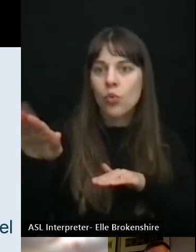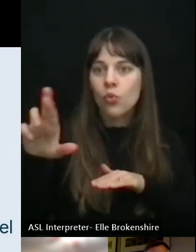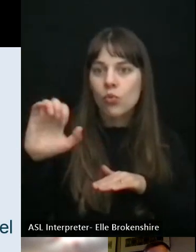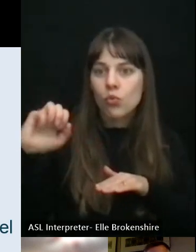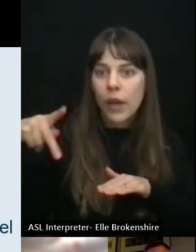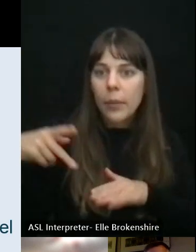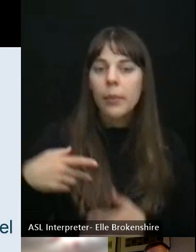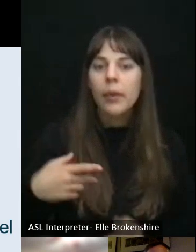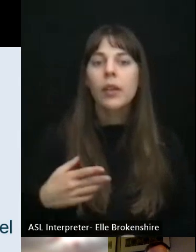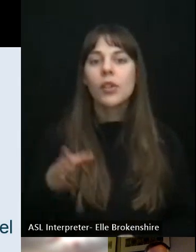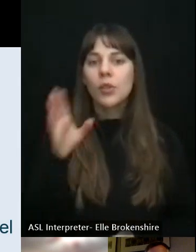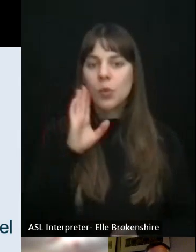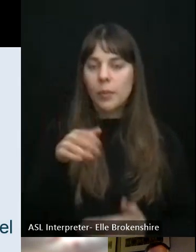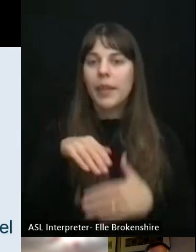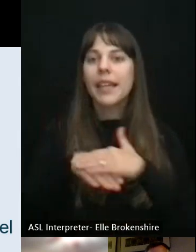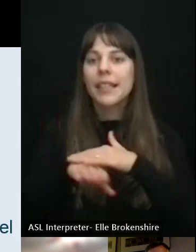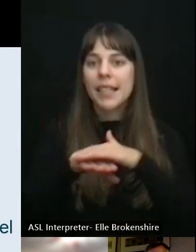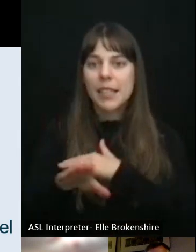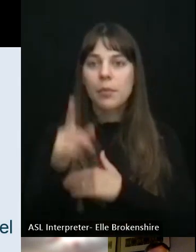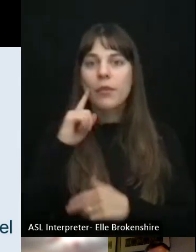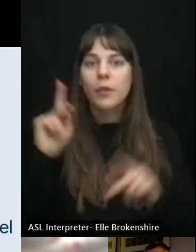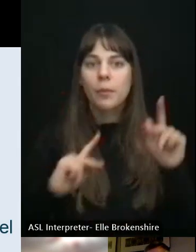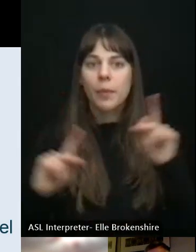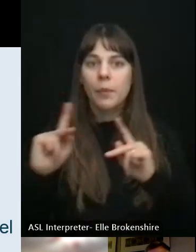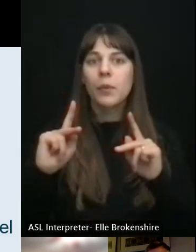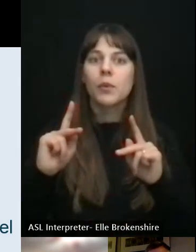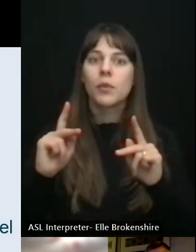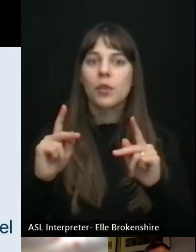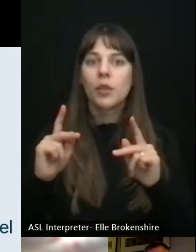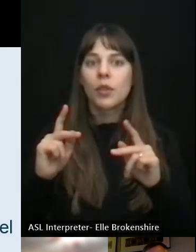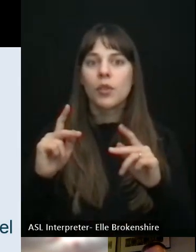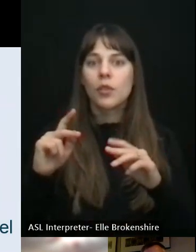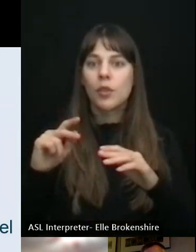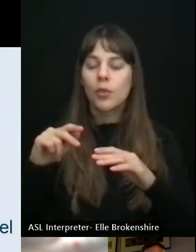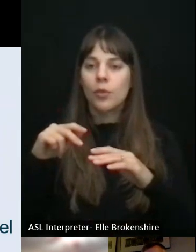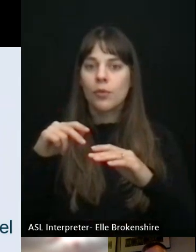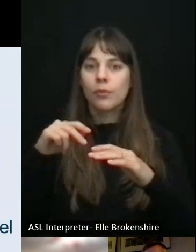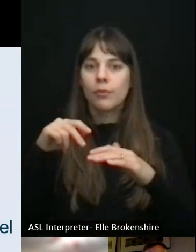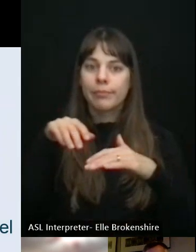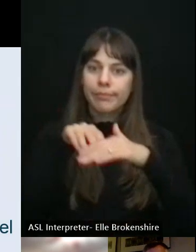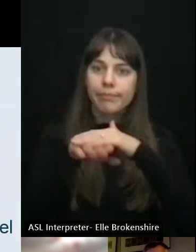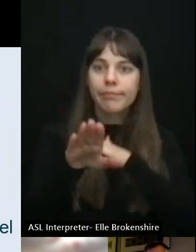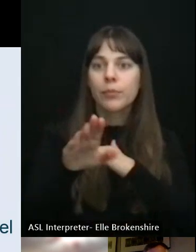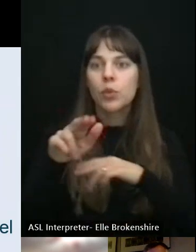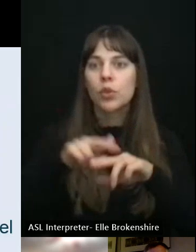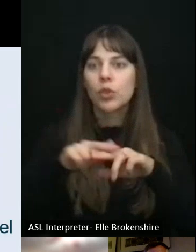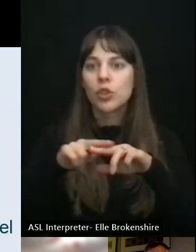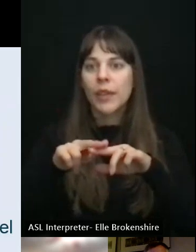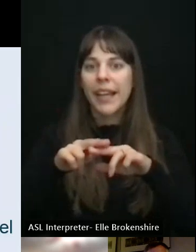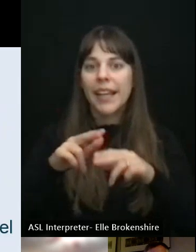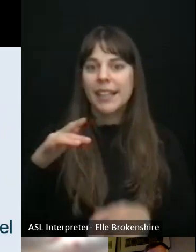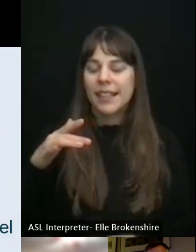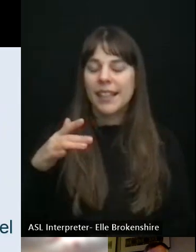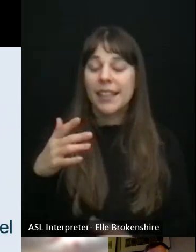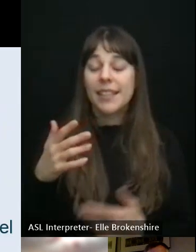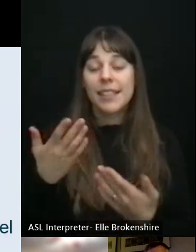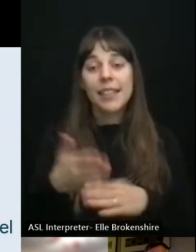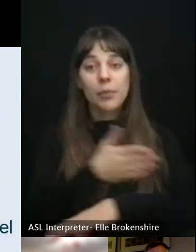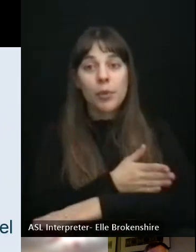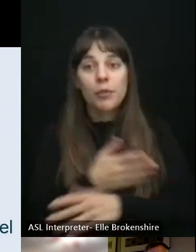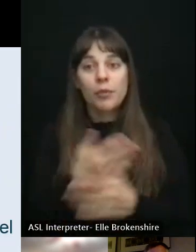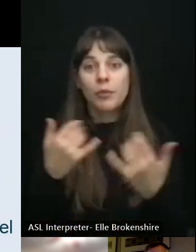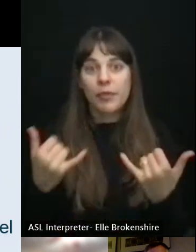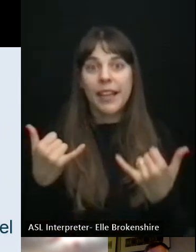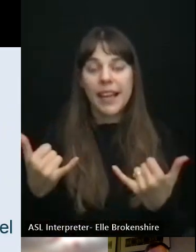to be able to board the high doors on the trains, which is a huge improvement compared to the current conditions that are